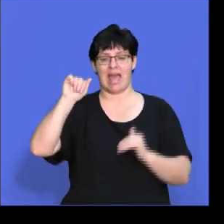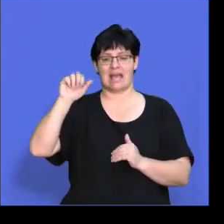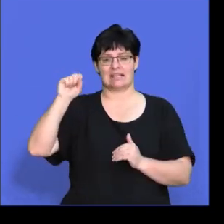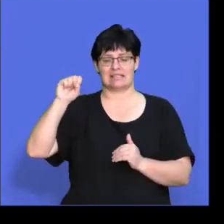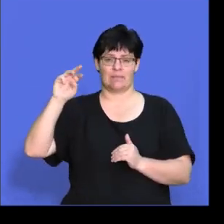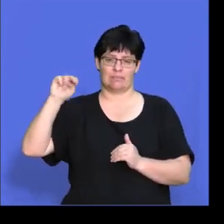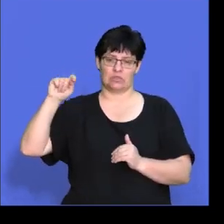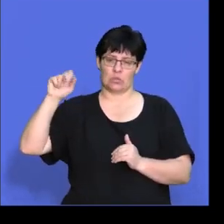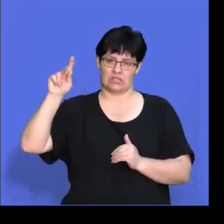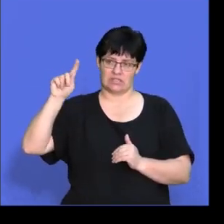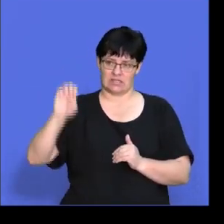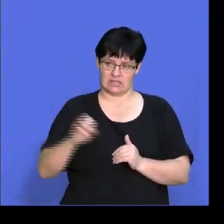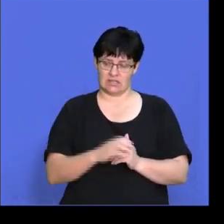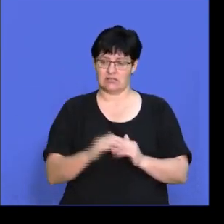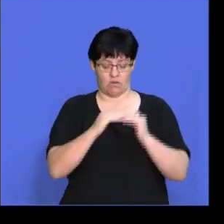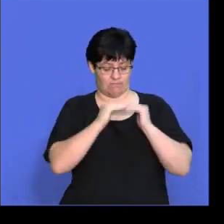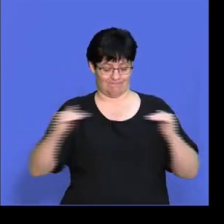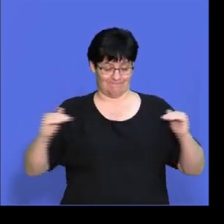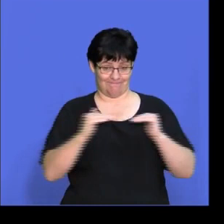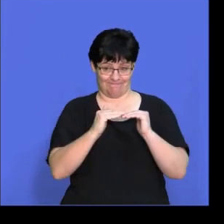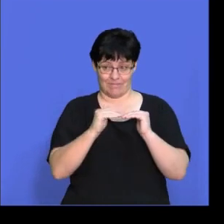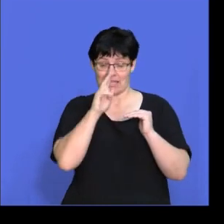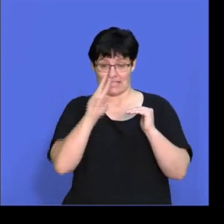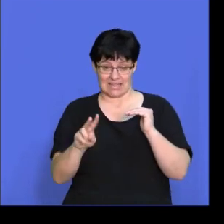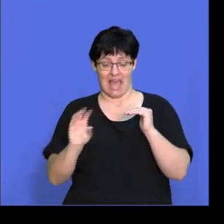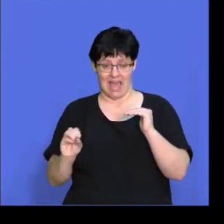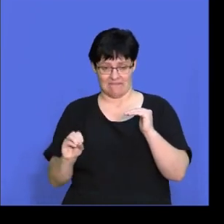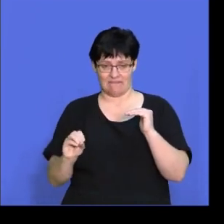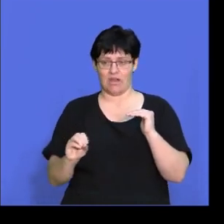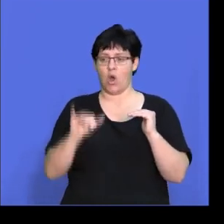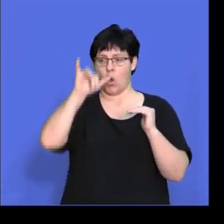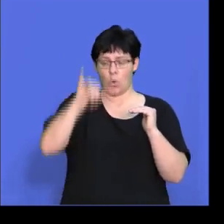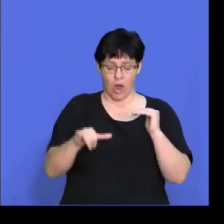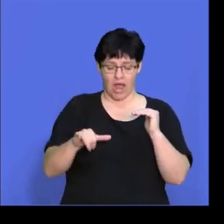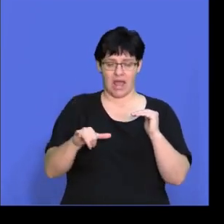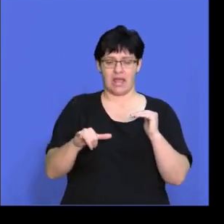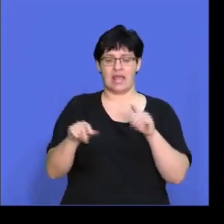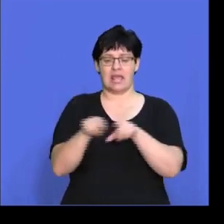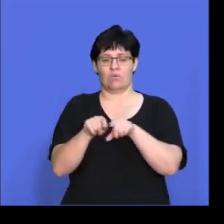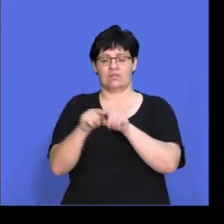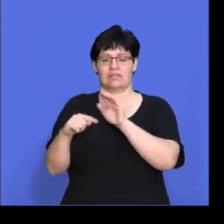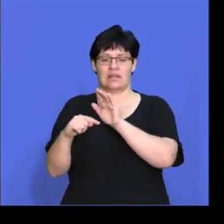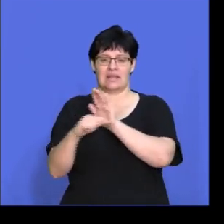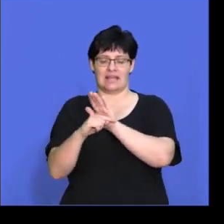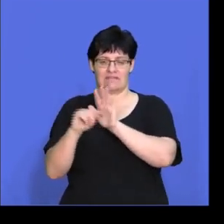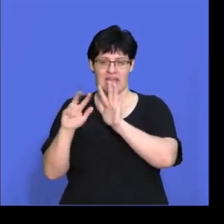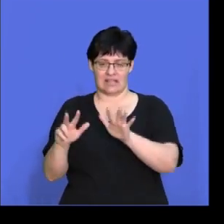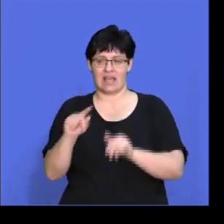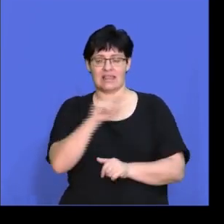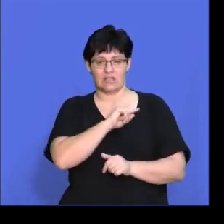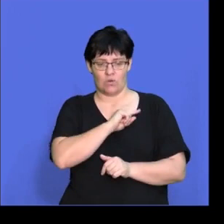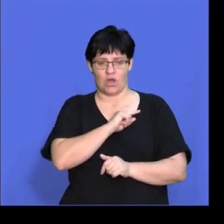asymptote. So we can see that the horizontal asymptote has the equation y equals -8.